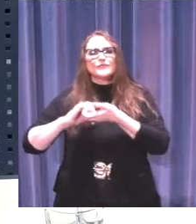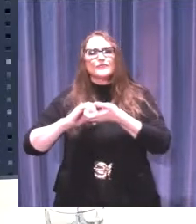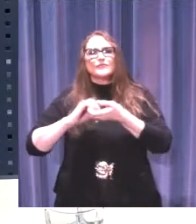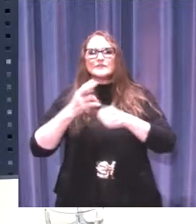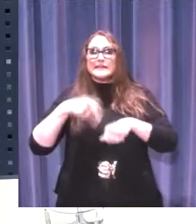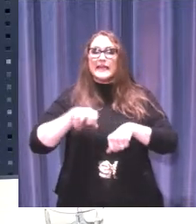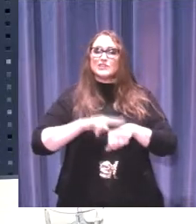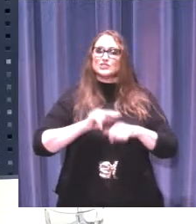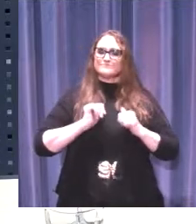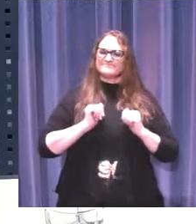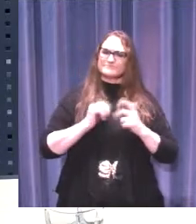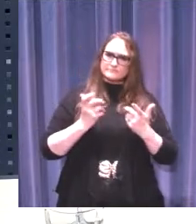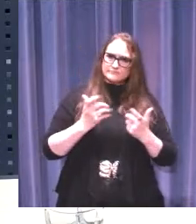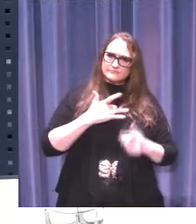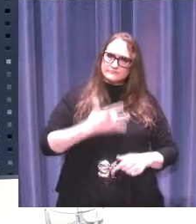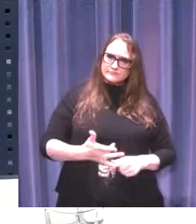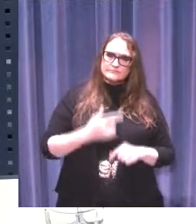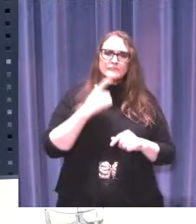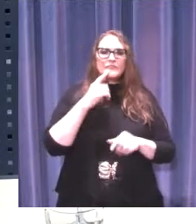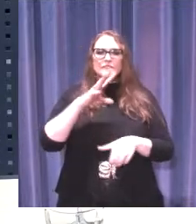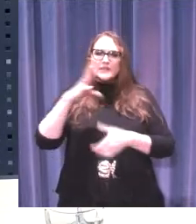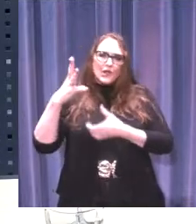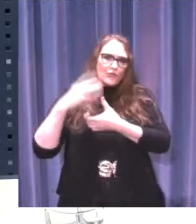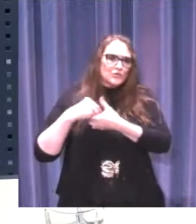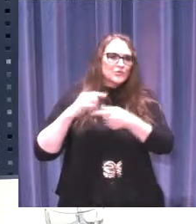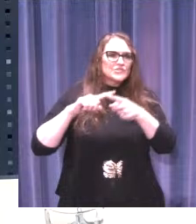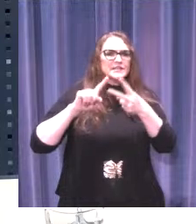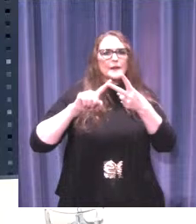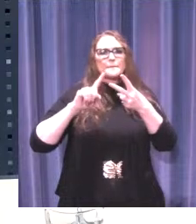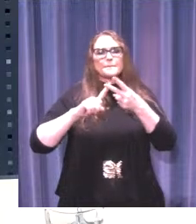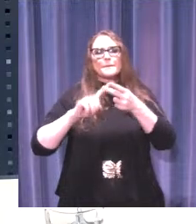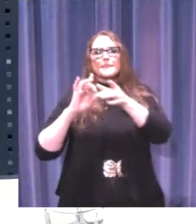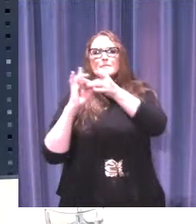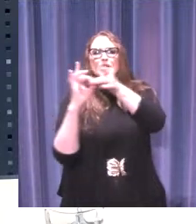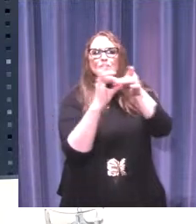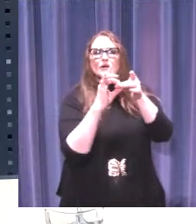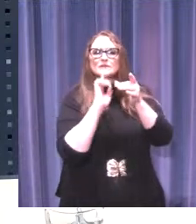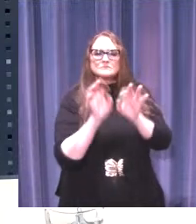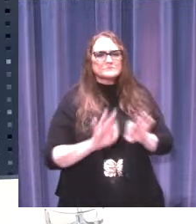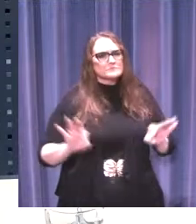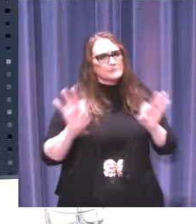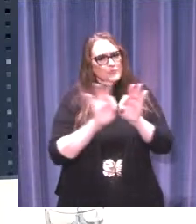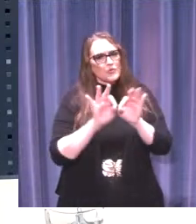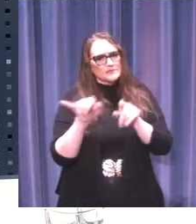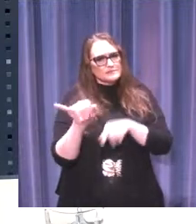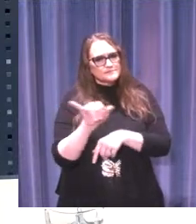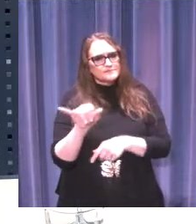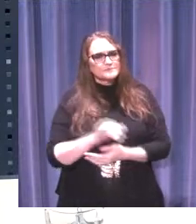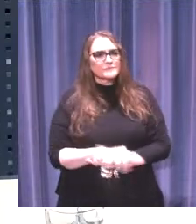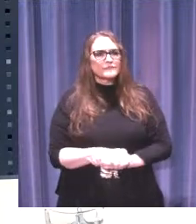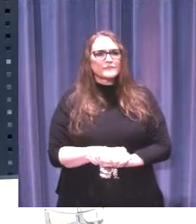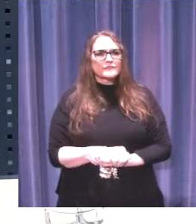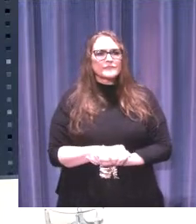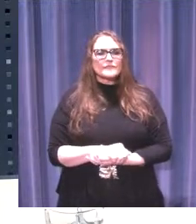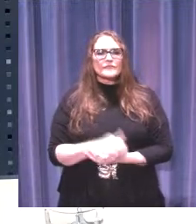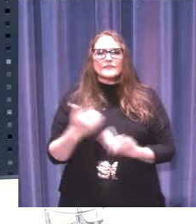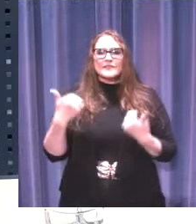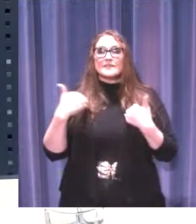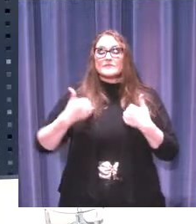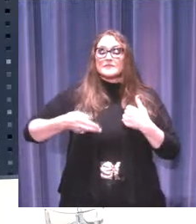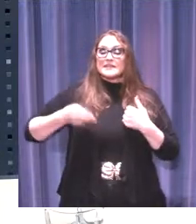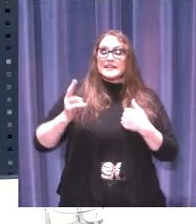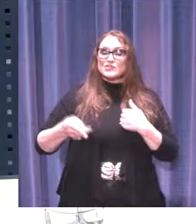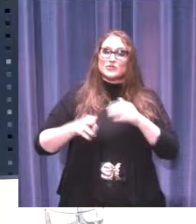nature, so inclusion and belonging, very important to me as well. I have a history of